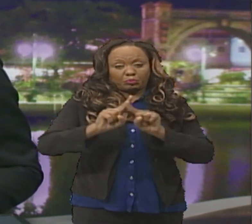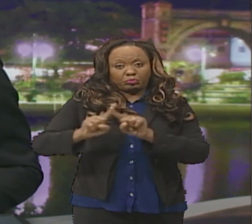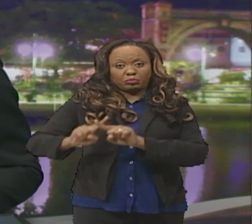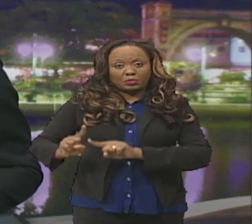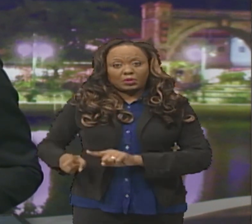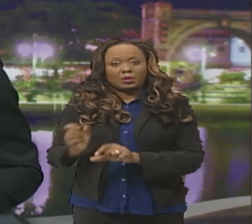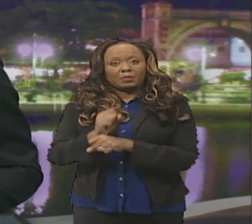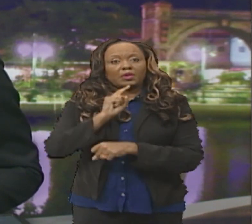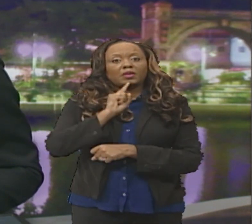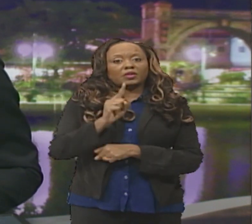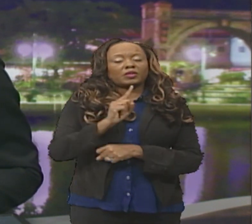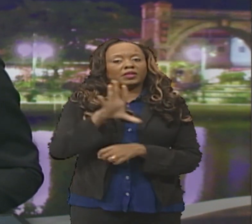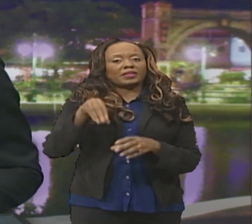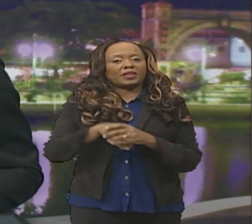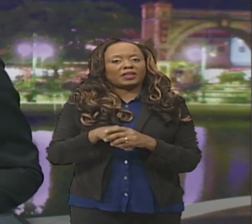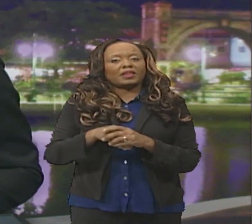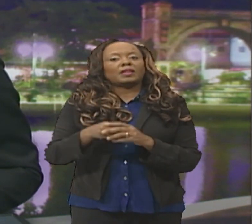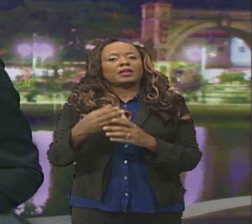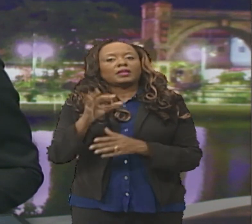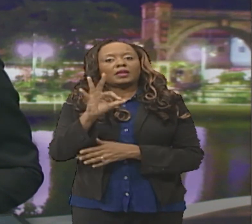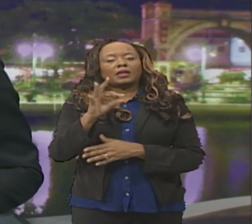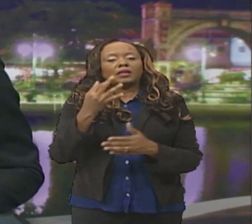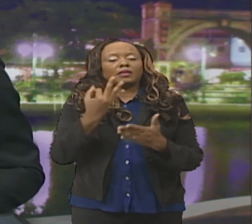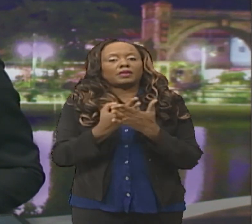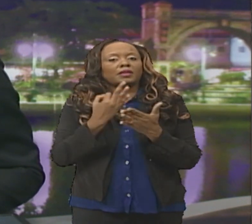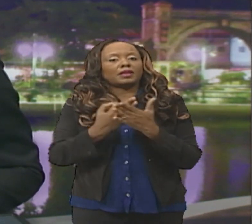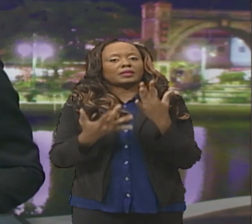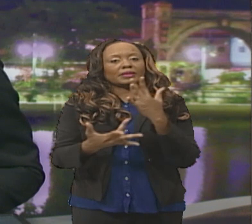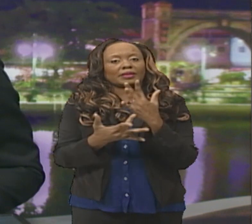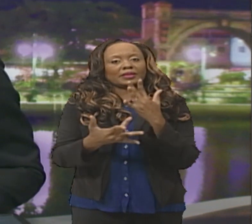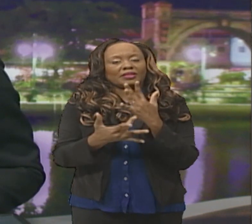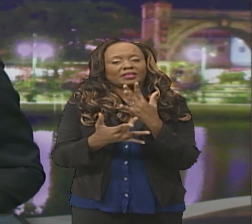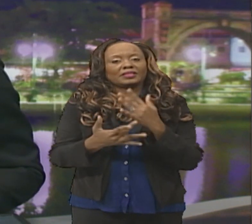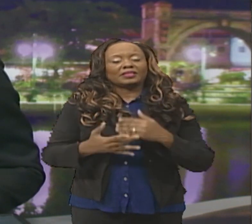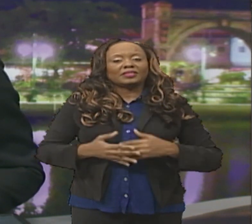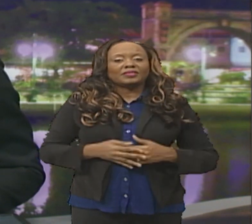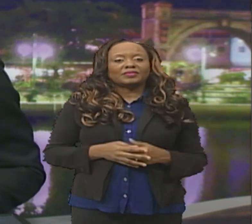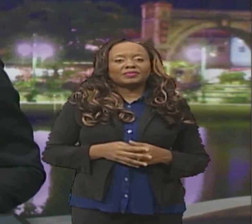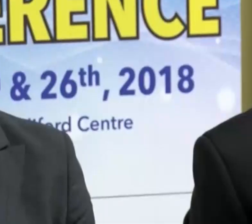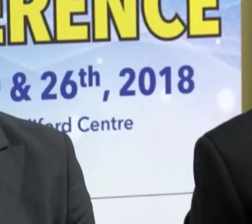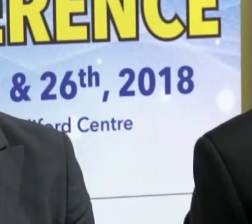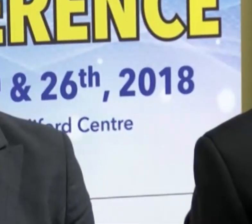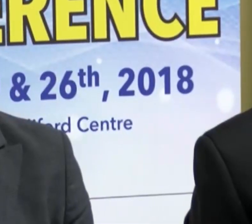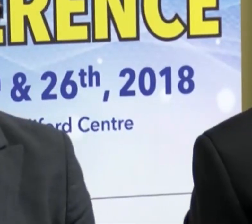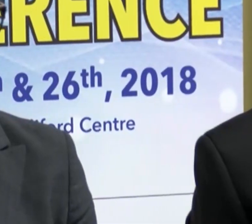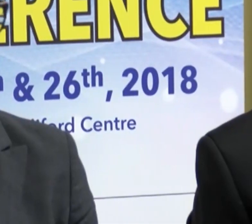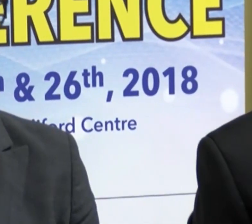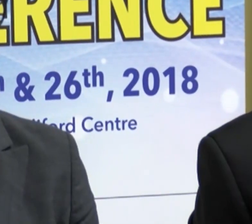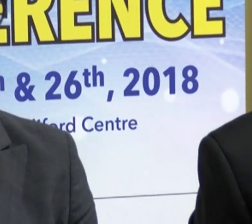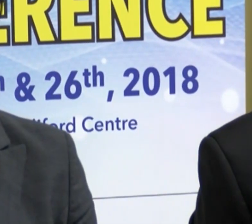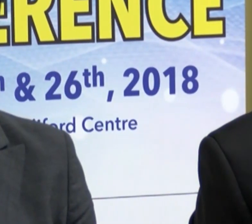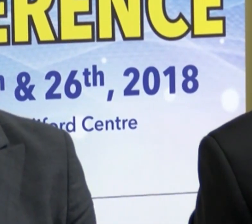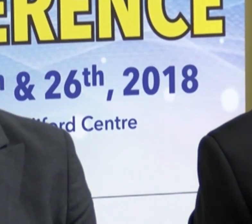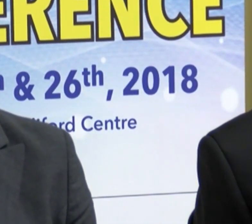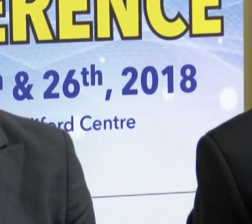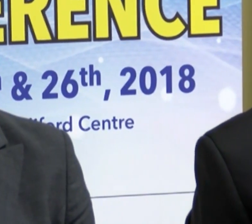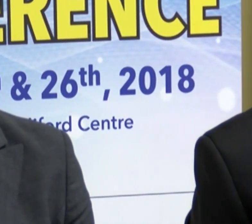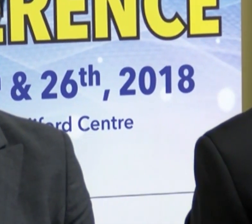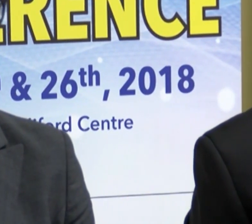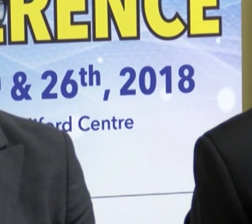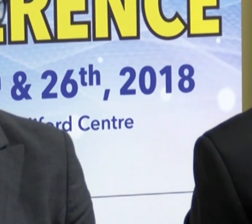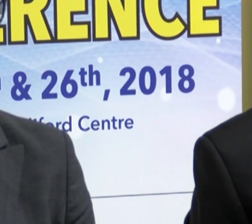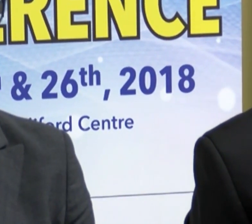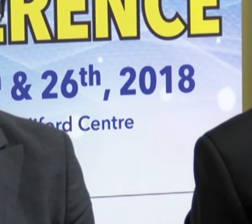is to tackle the financial technology or fintech market. We've got some very good and big players here